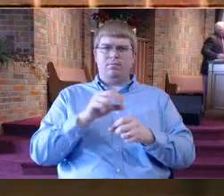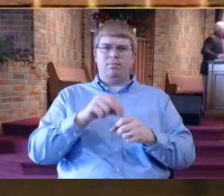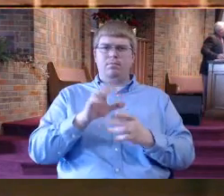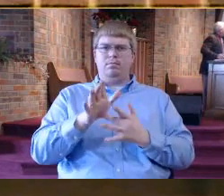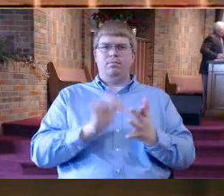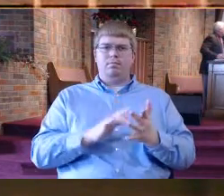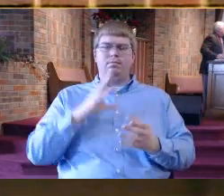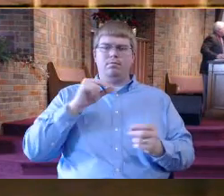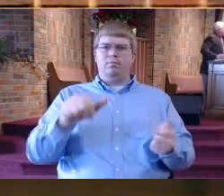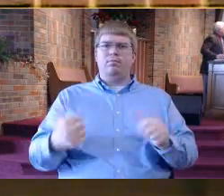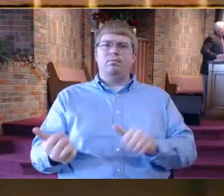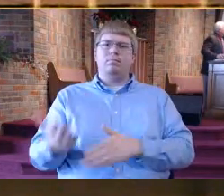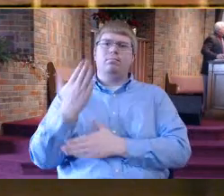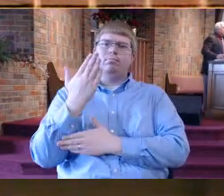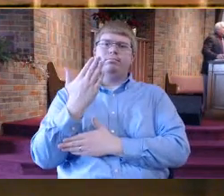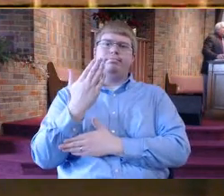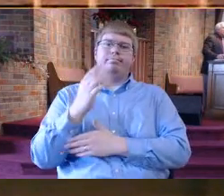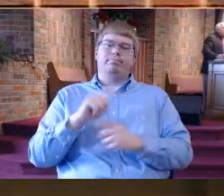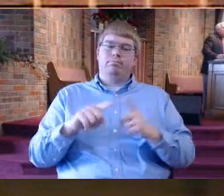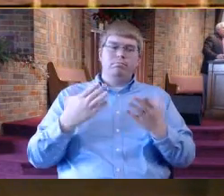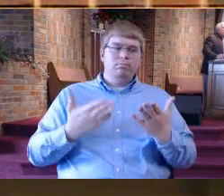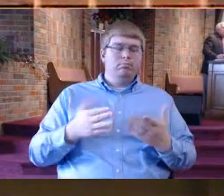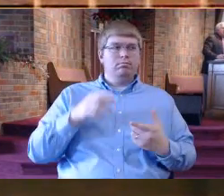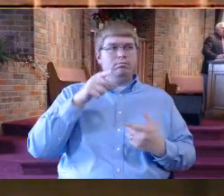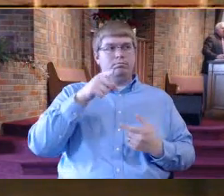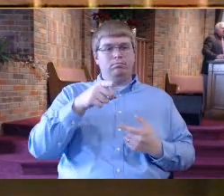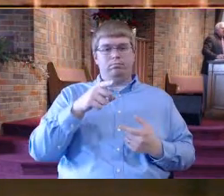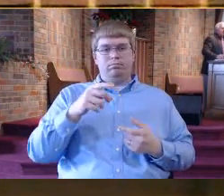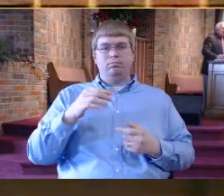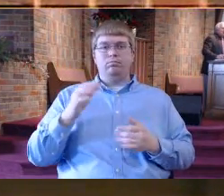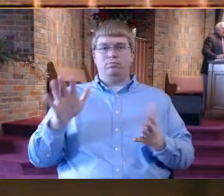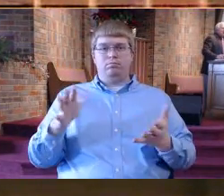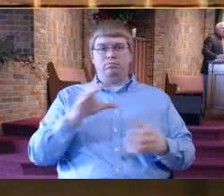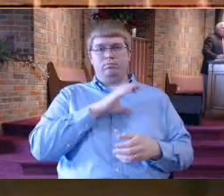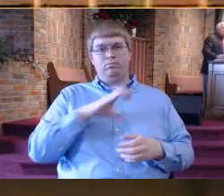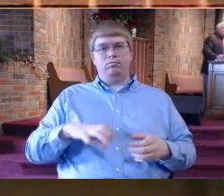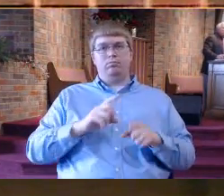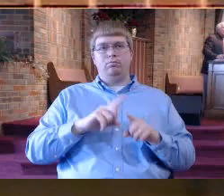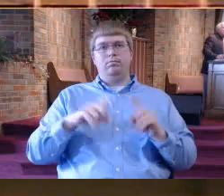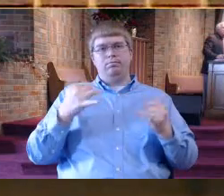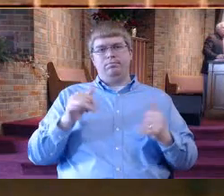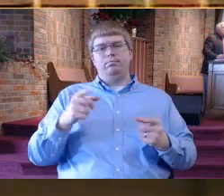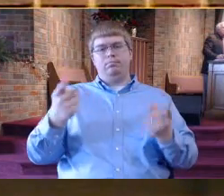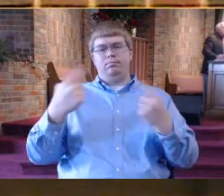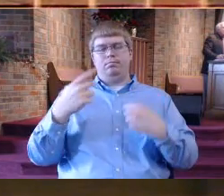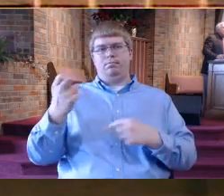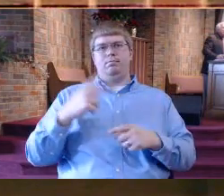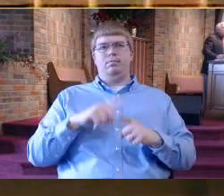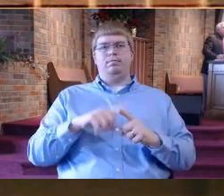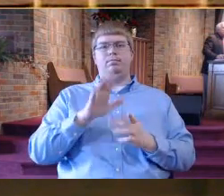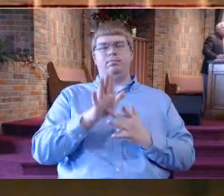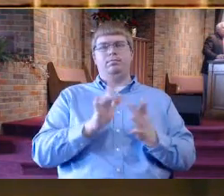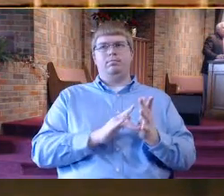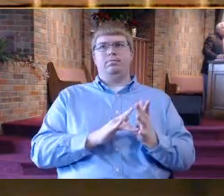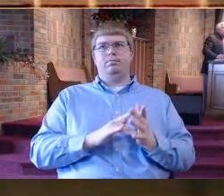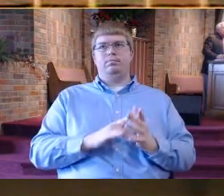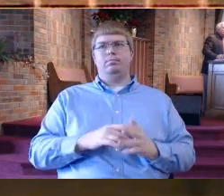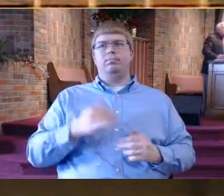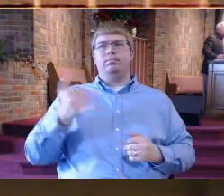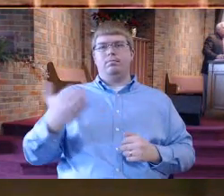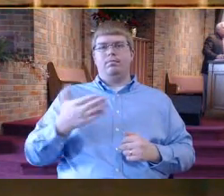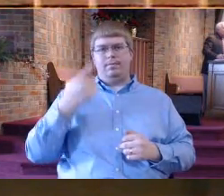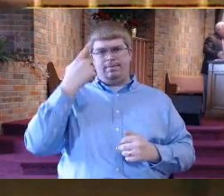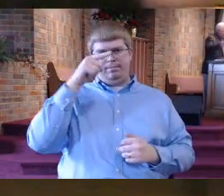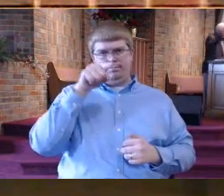It may be you are a child of God but not faithful and need to come home. The invitation of Christ is to you. If this morning we can assist